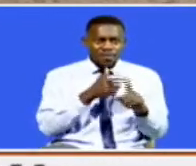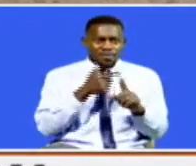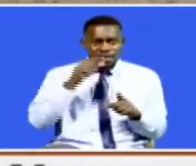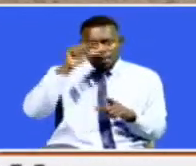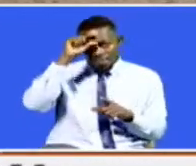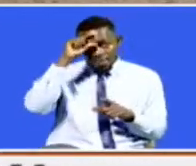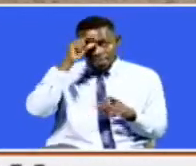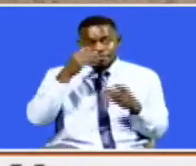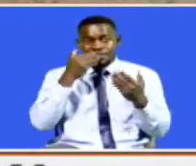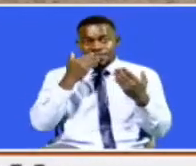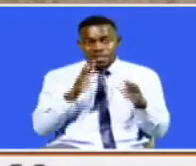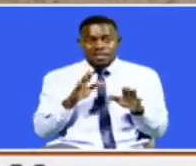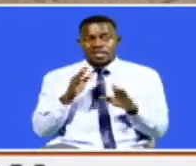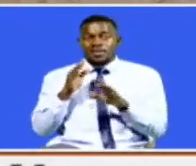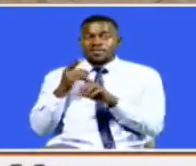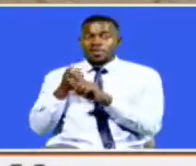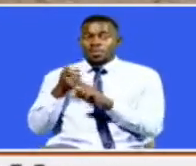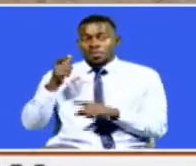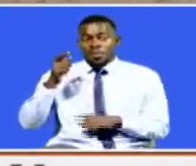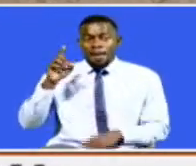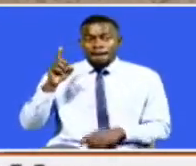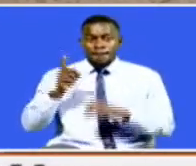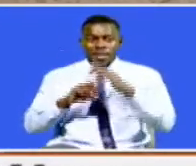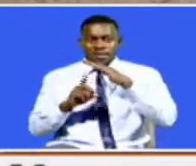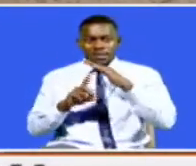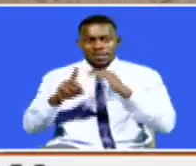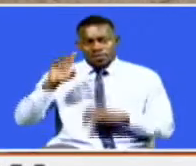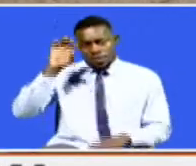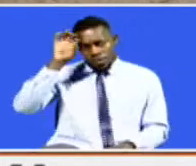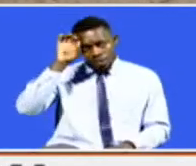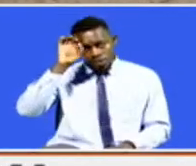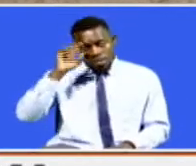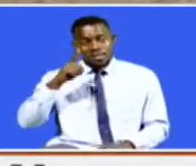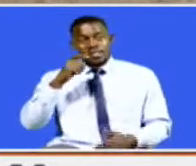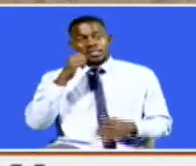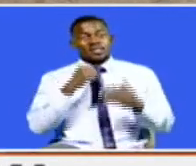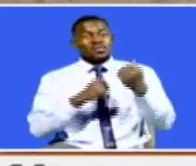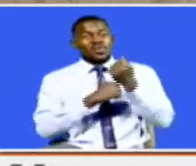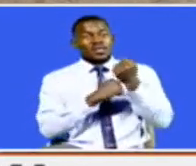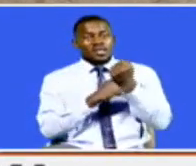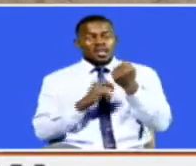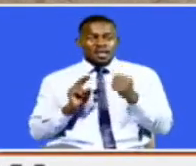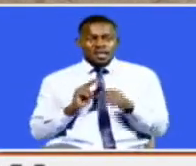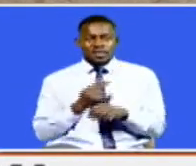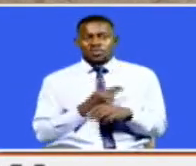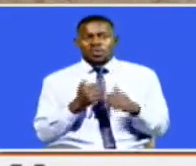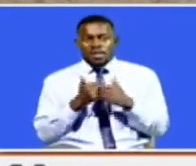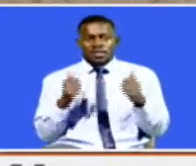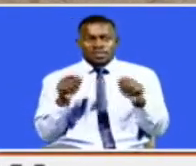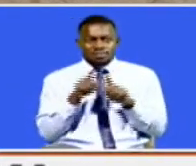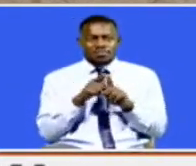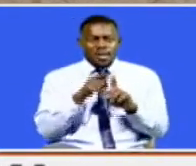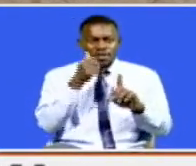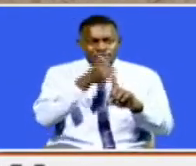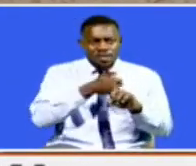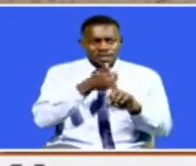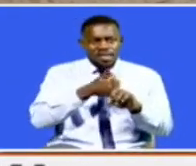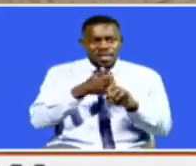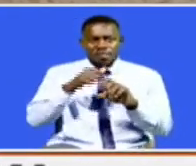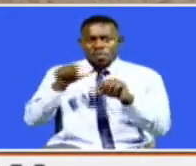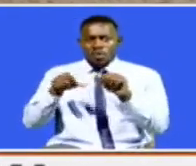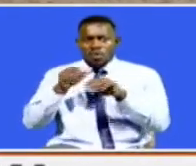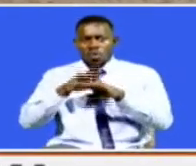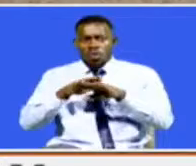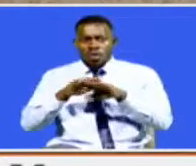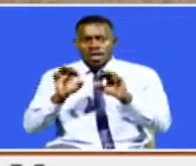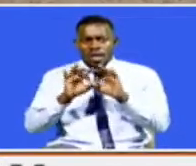Minister of Education, and we've been shortlisted for a UNESCO award, and therefore we are very glad that to be championing this space, and we